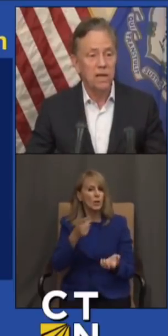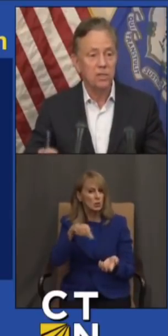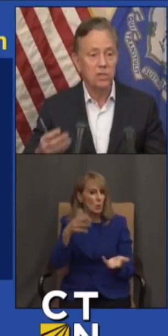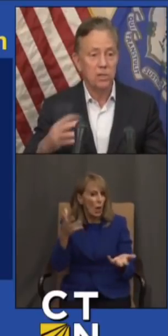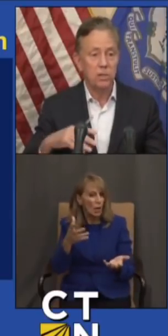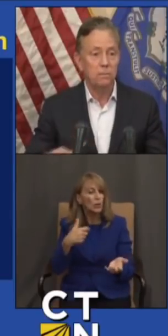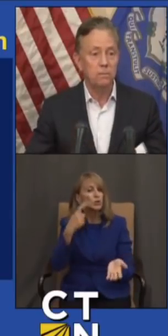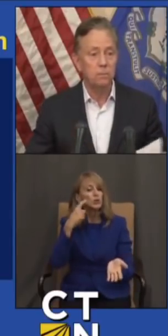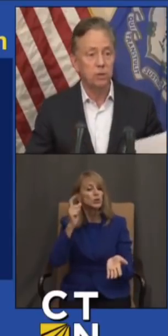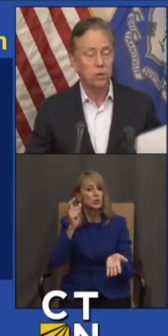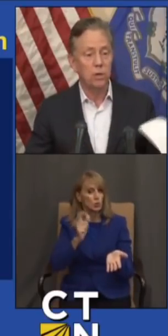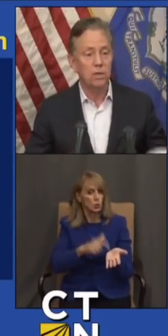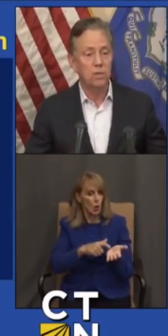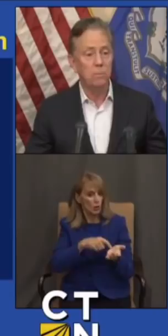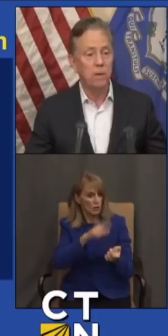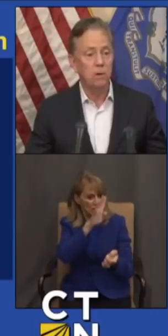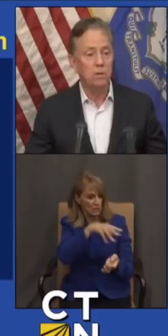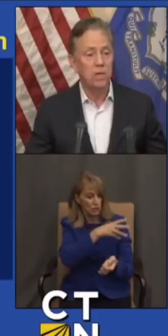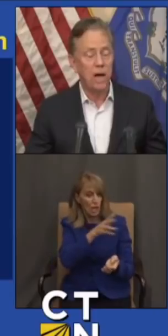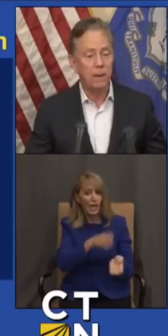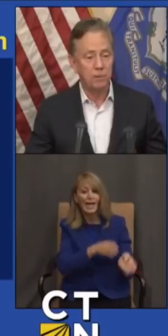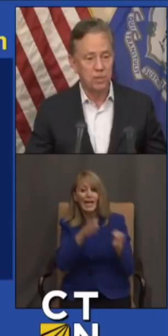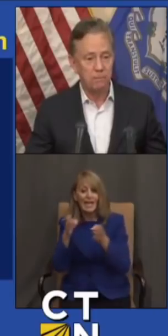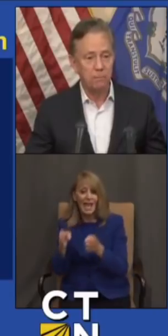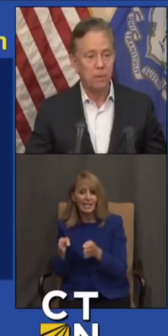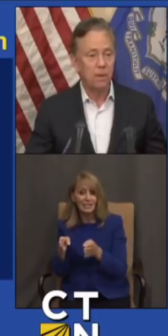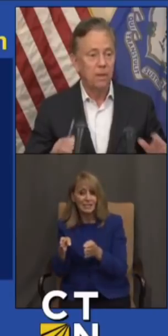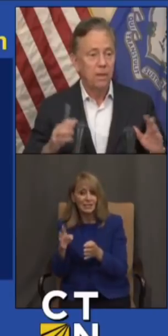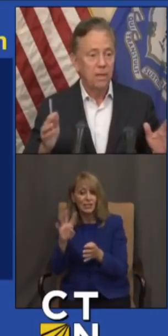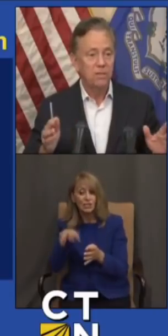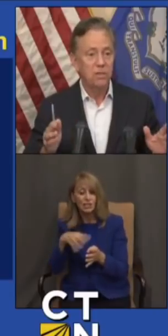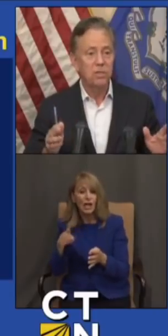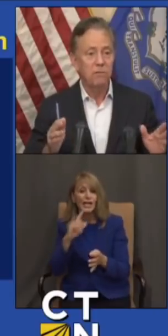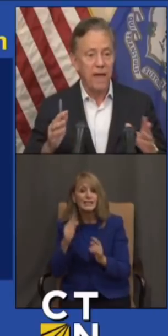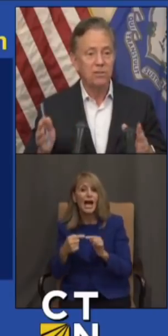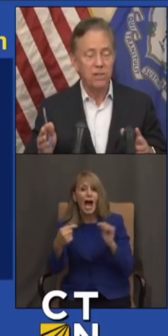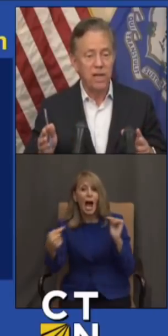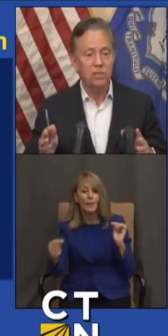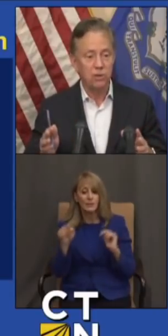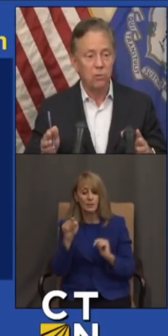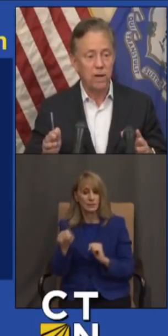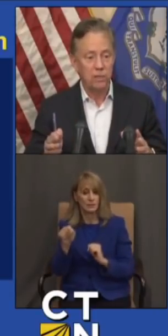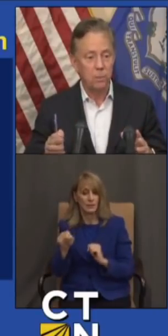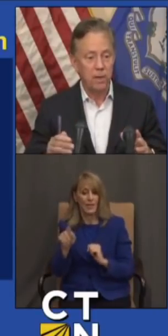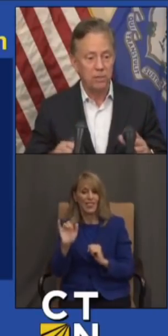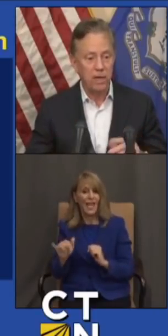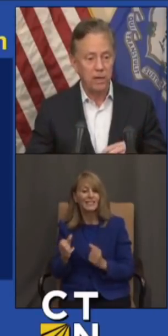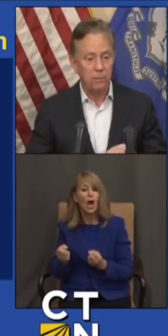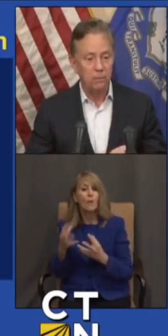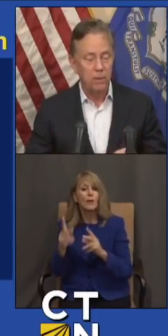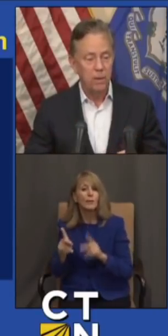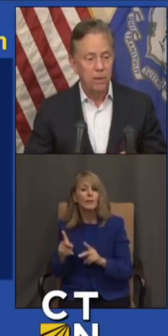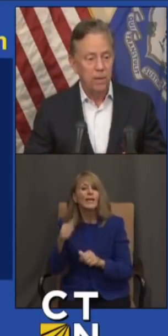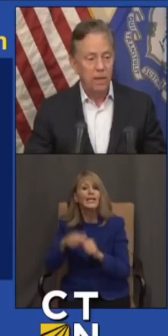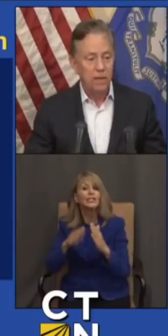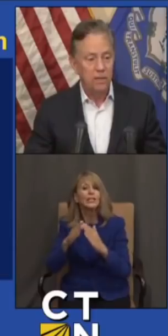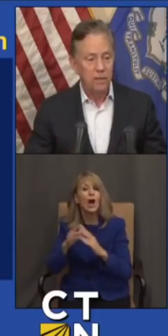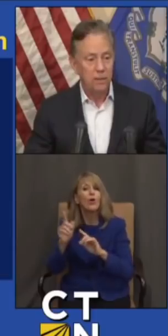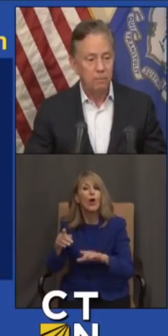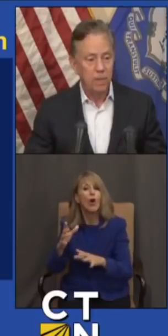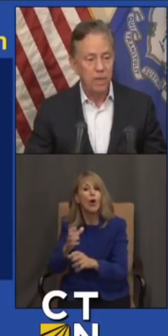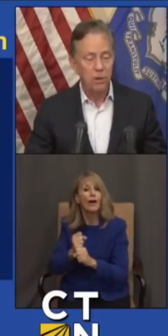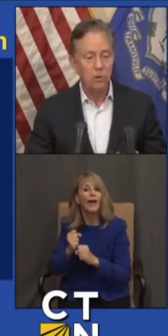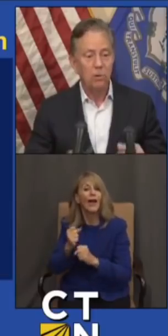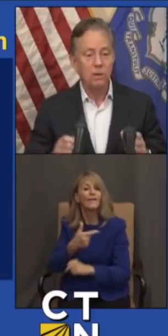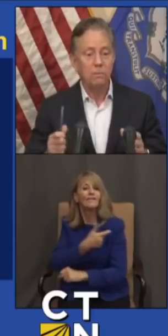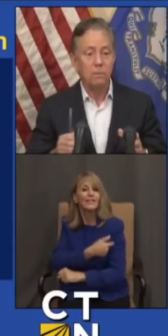this next chart is the opposite. This is the vaccination rates by town.